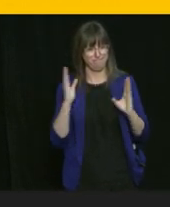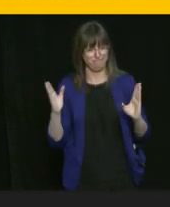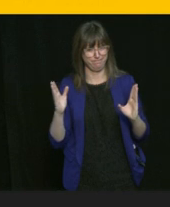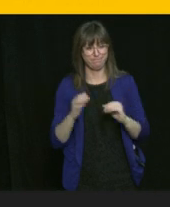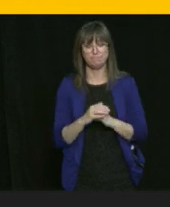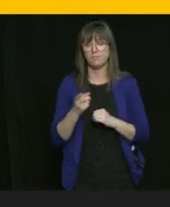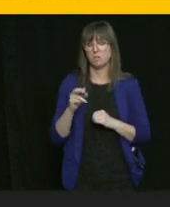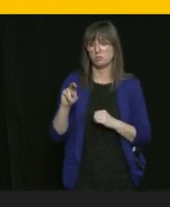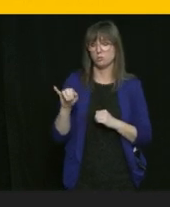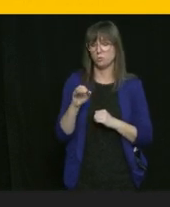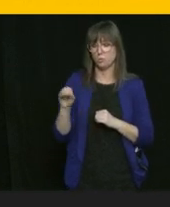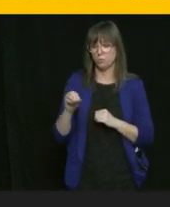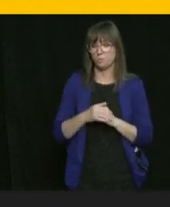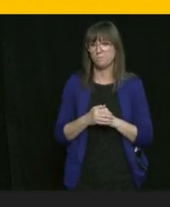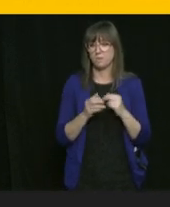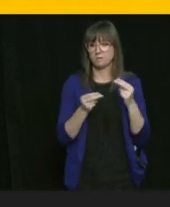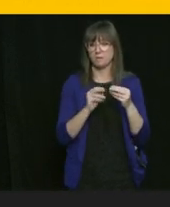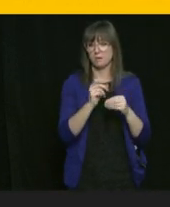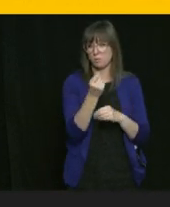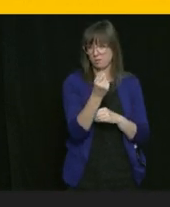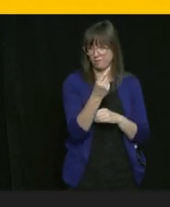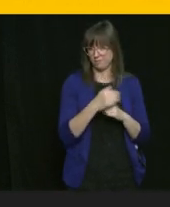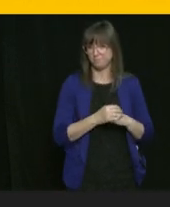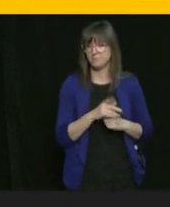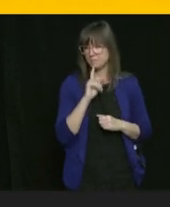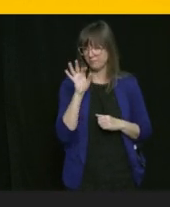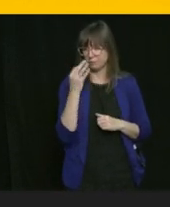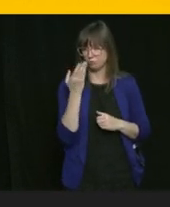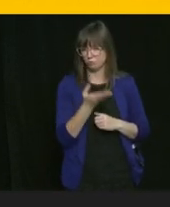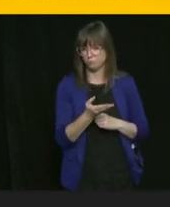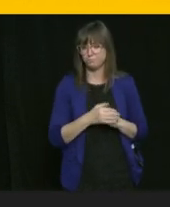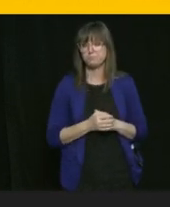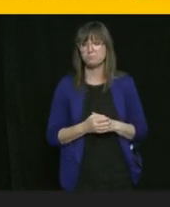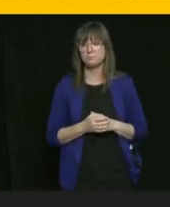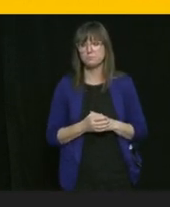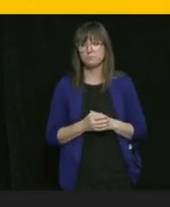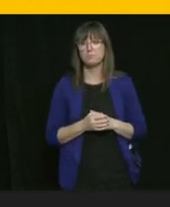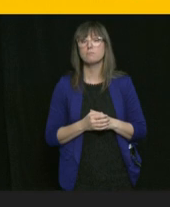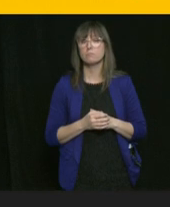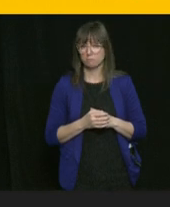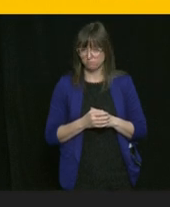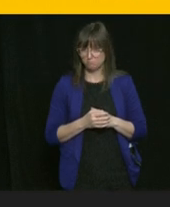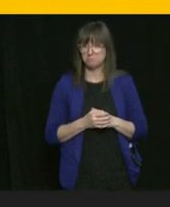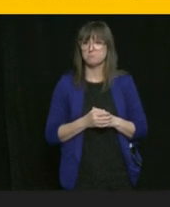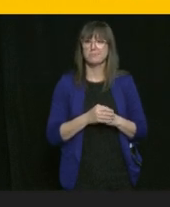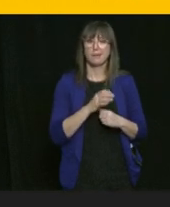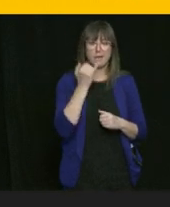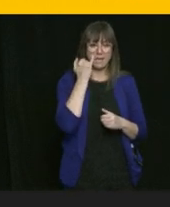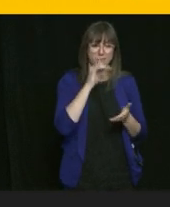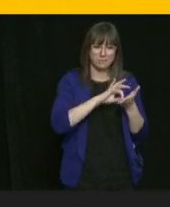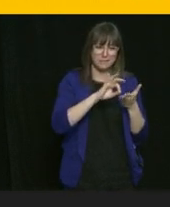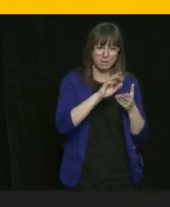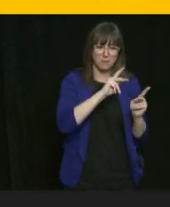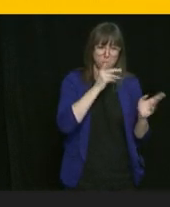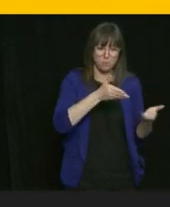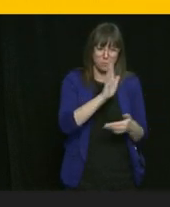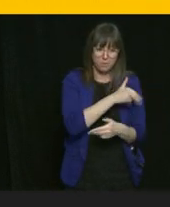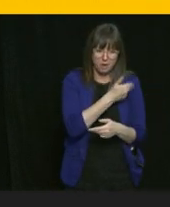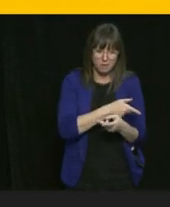Diapositive 11. Slide 11. As with hospitalizations, deaths are also